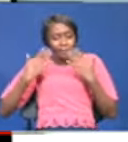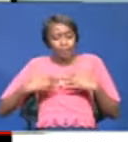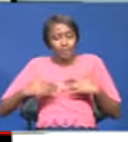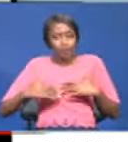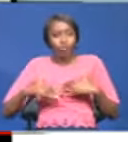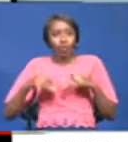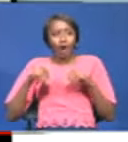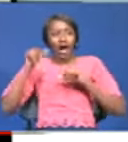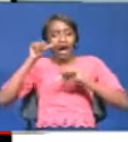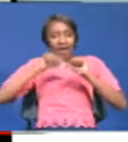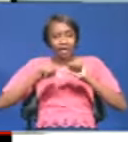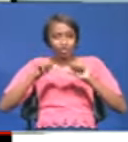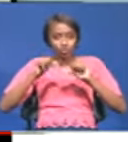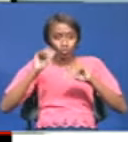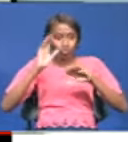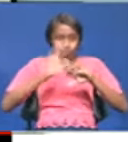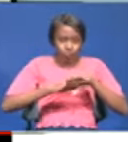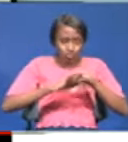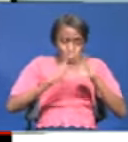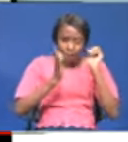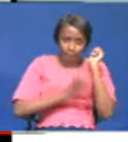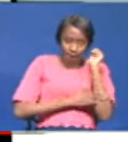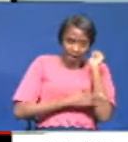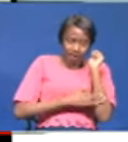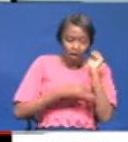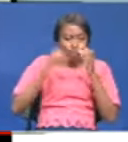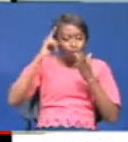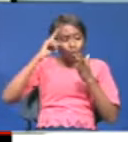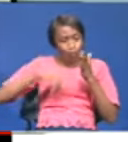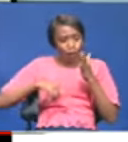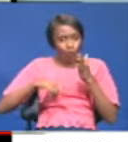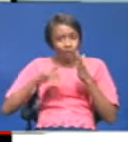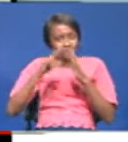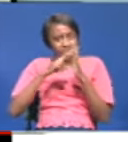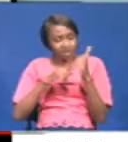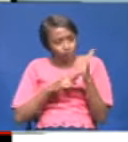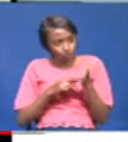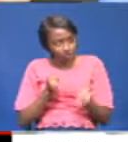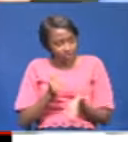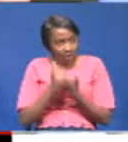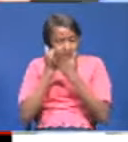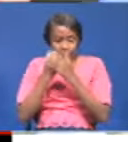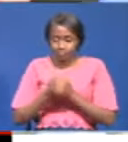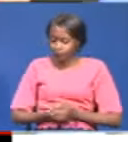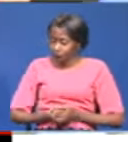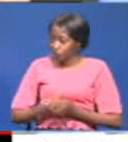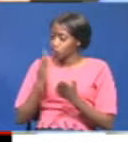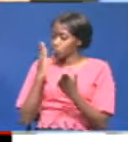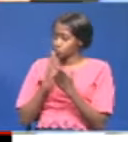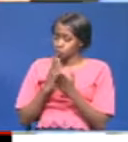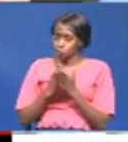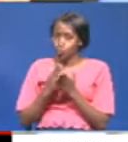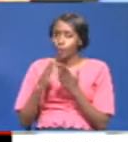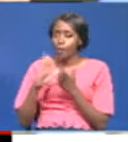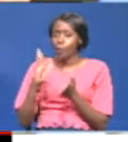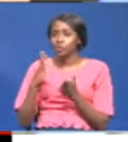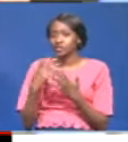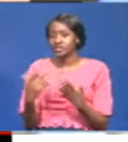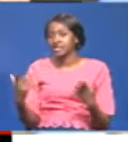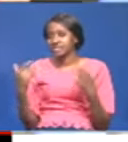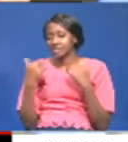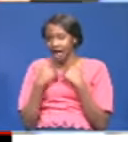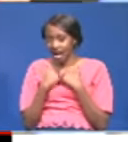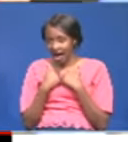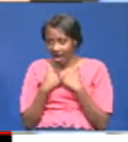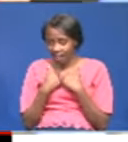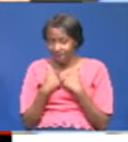it that they are doing that is a hit? What, who should do what as we let edge? Me start with the hit. For the most part, up until maybe